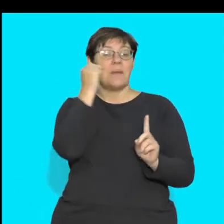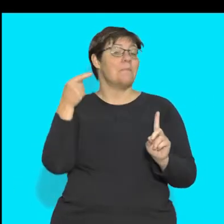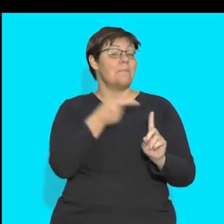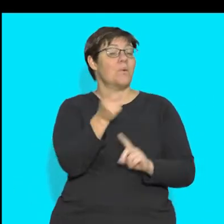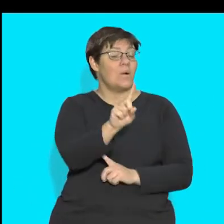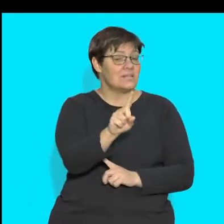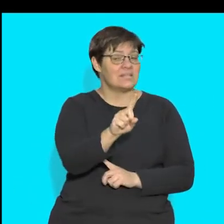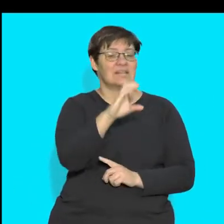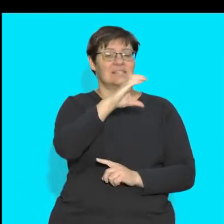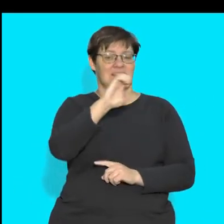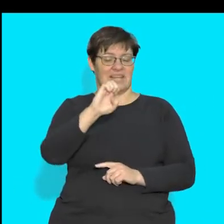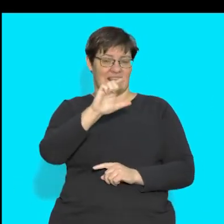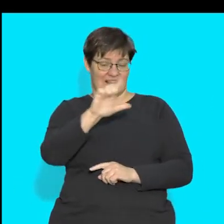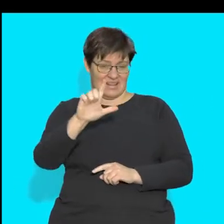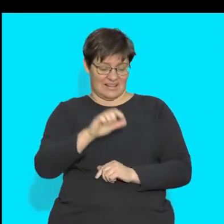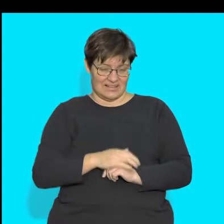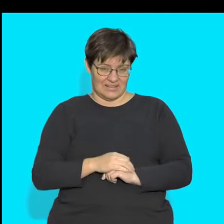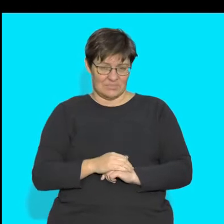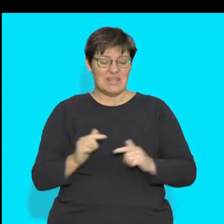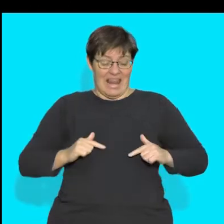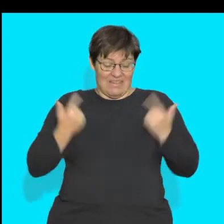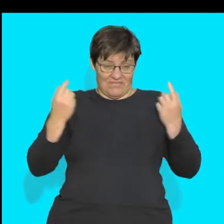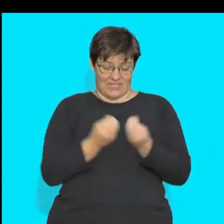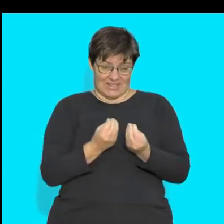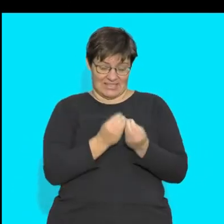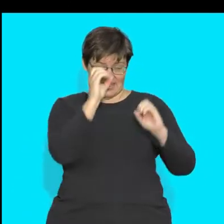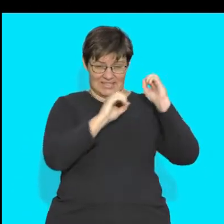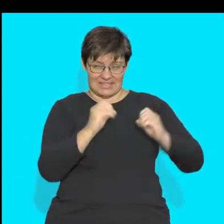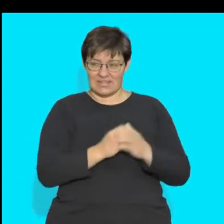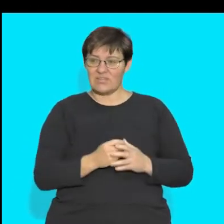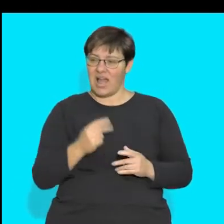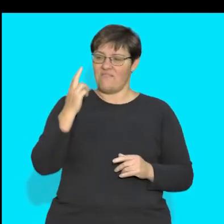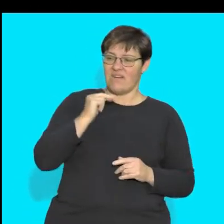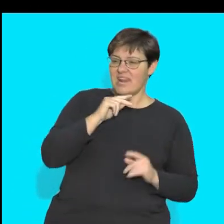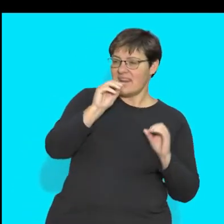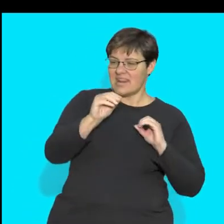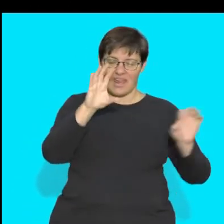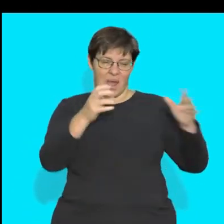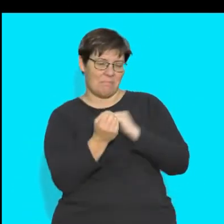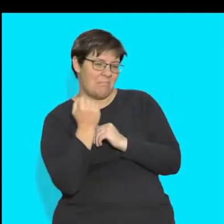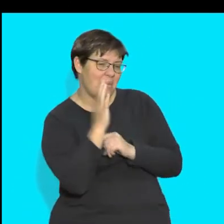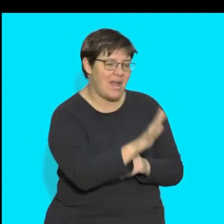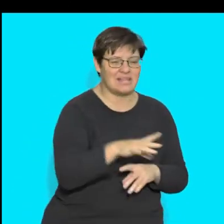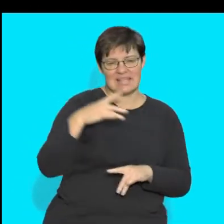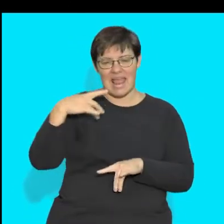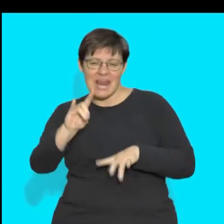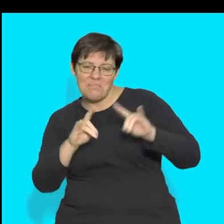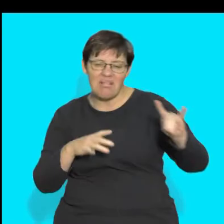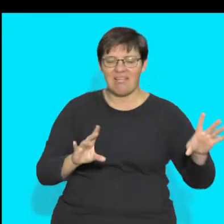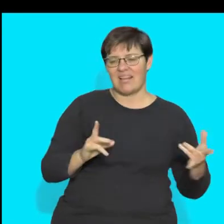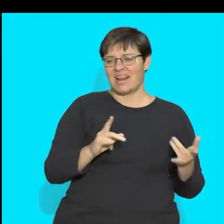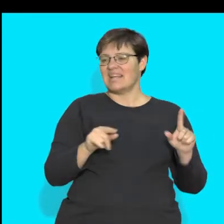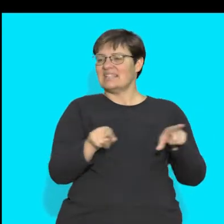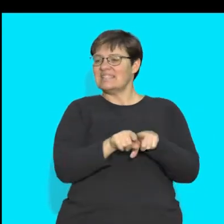thing called a cell. And that's living things. So I've put here a fun little picture, but it's plants and